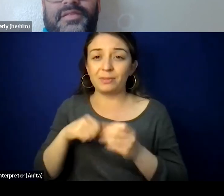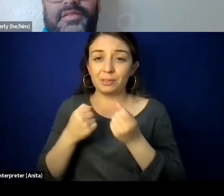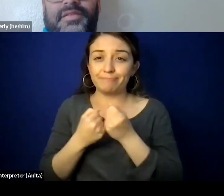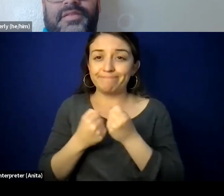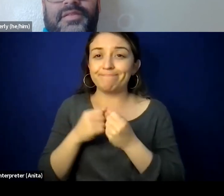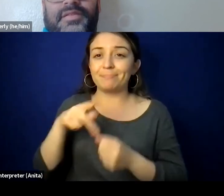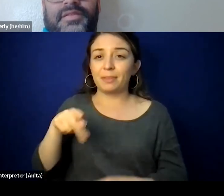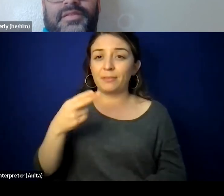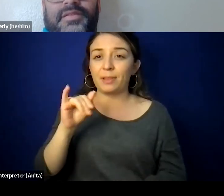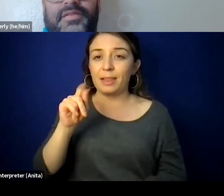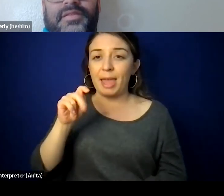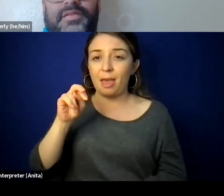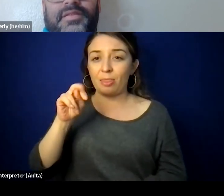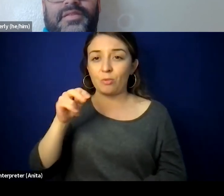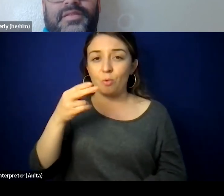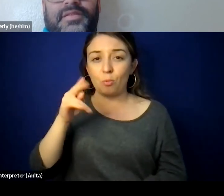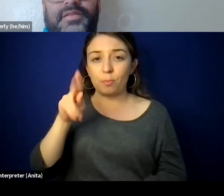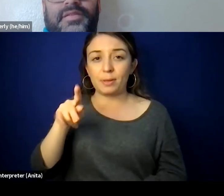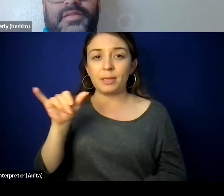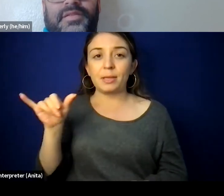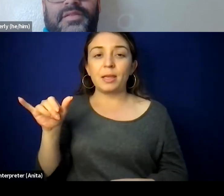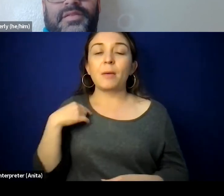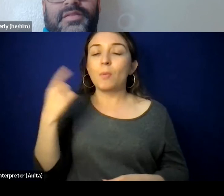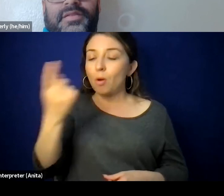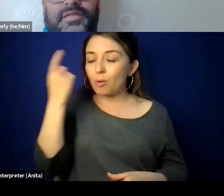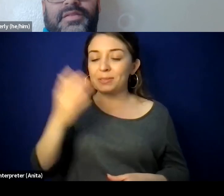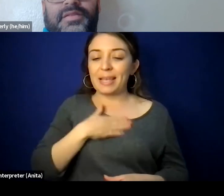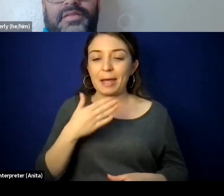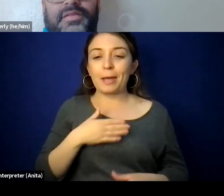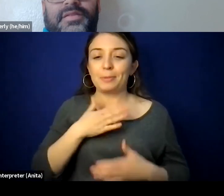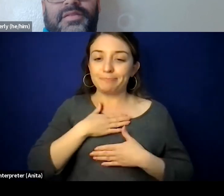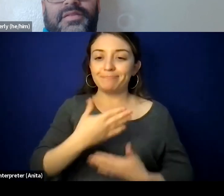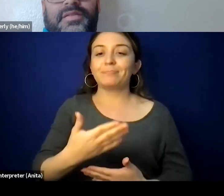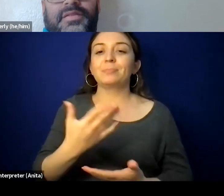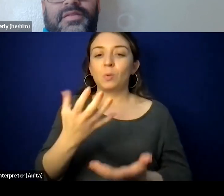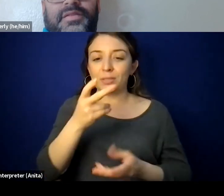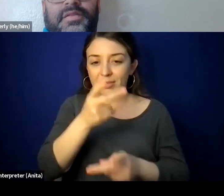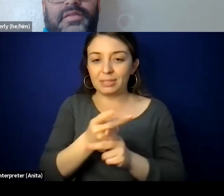I think I'm always happy and open and want to keep